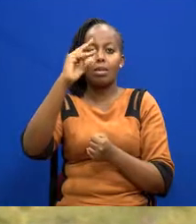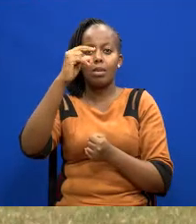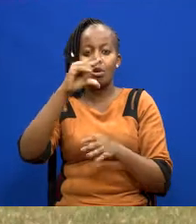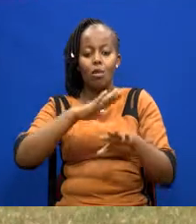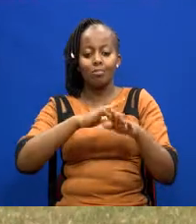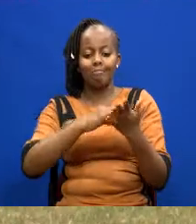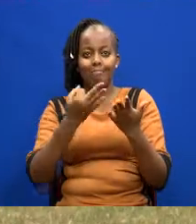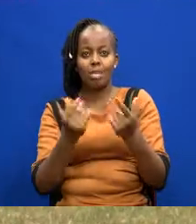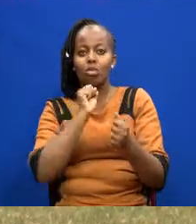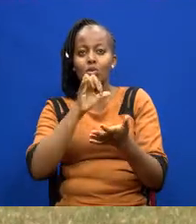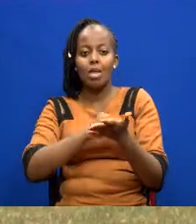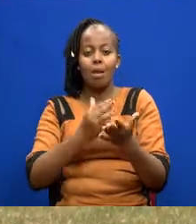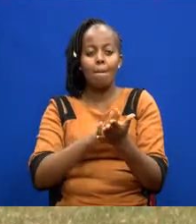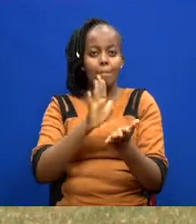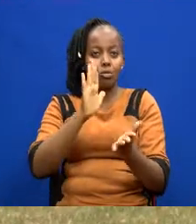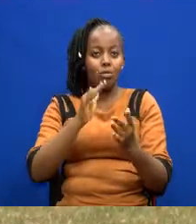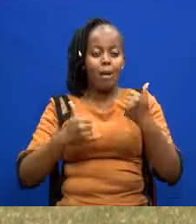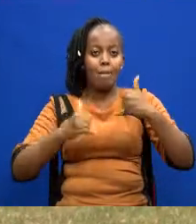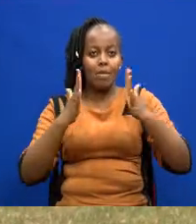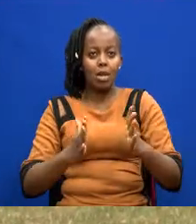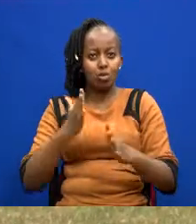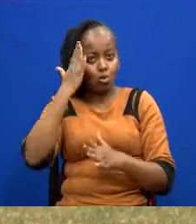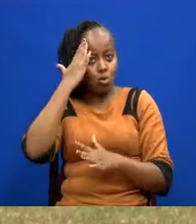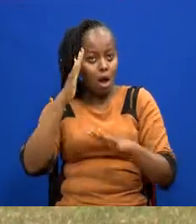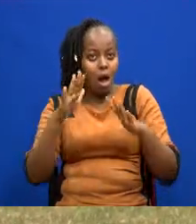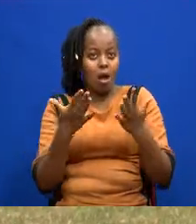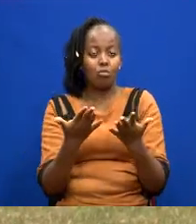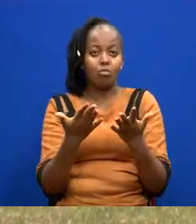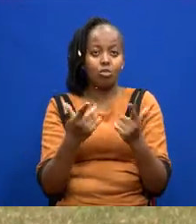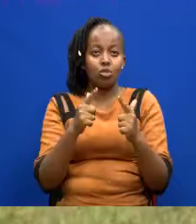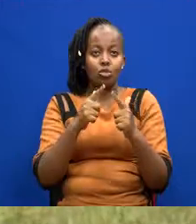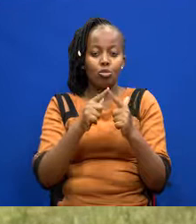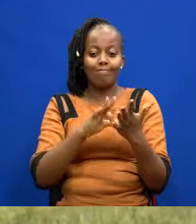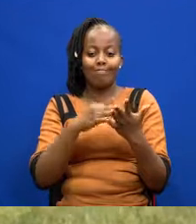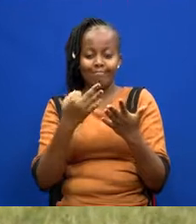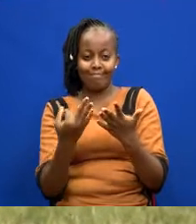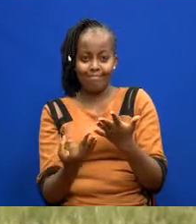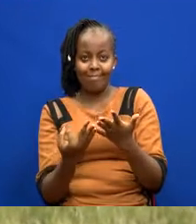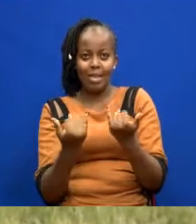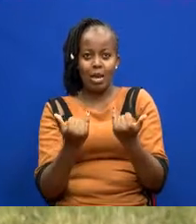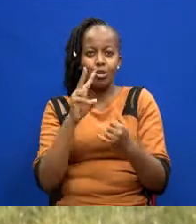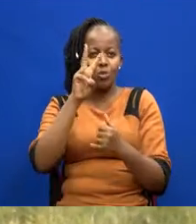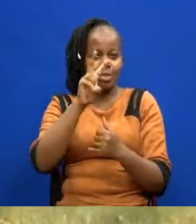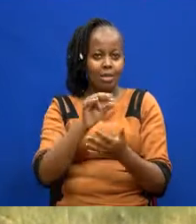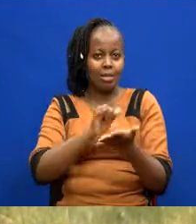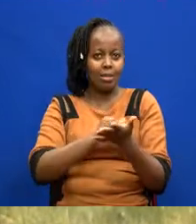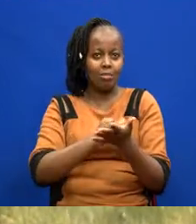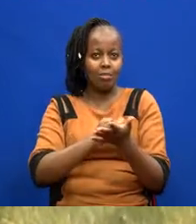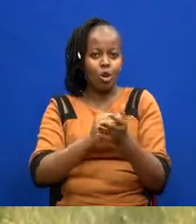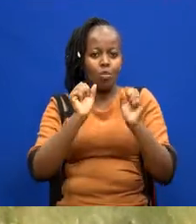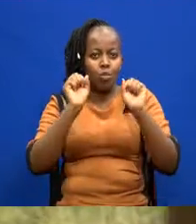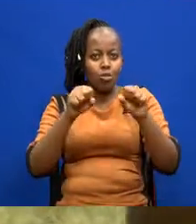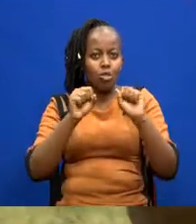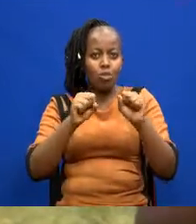ground so that most players do know how to fall onto the ground. You find that they